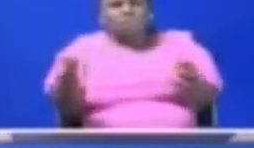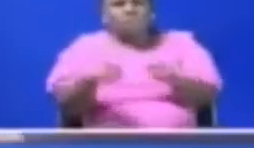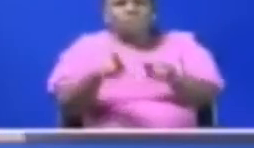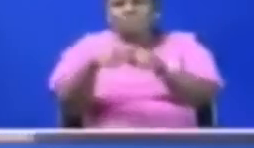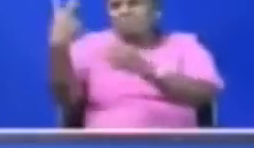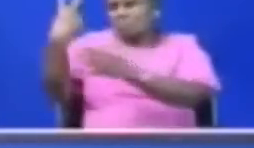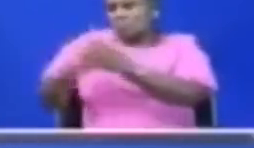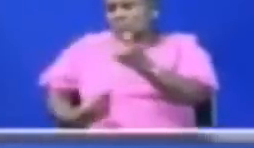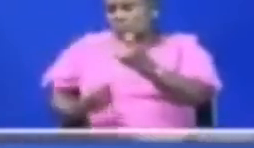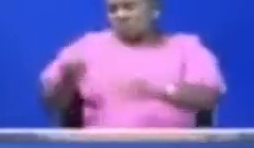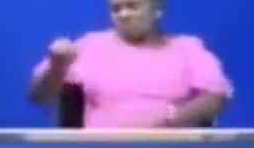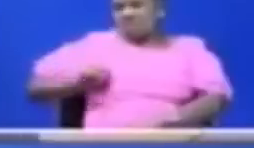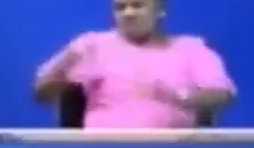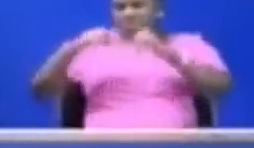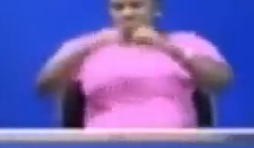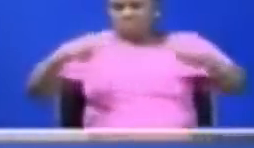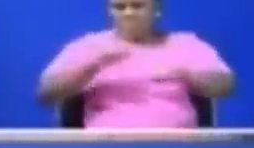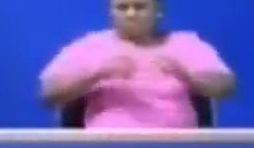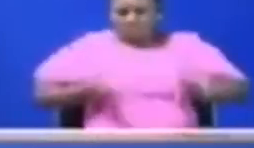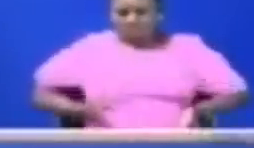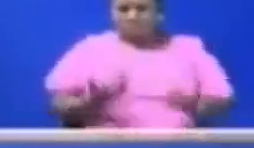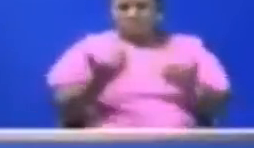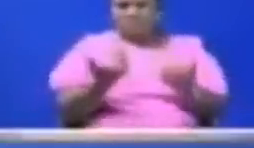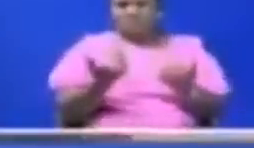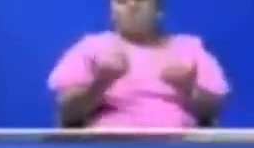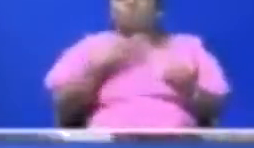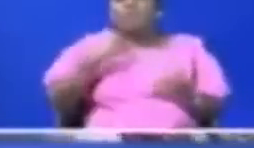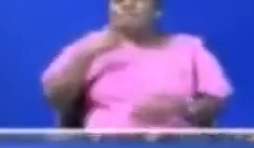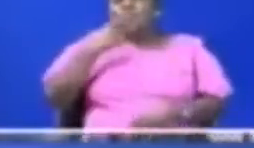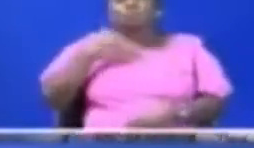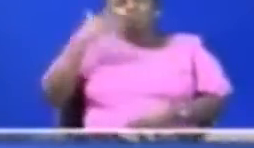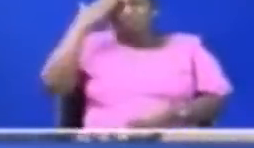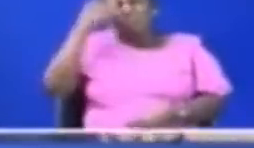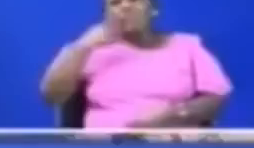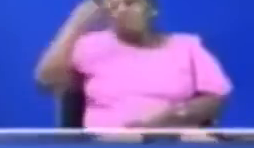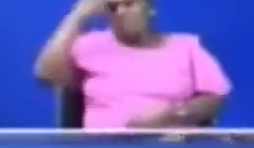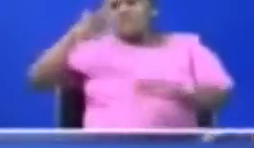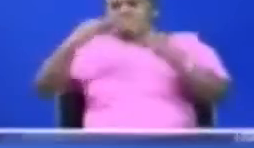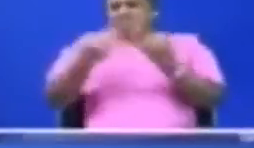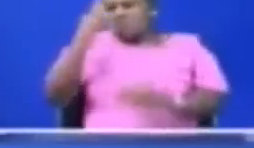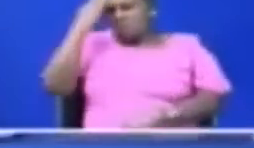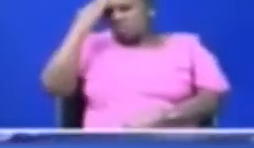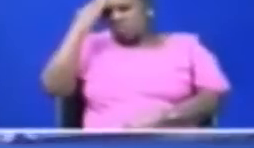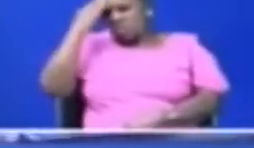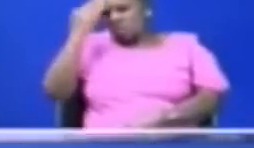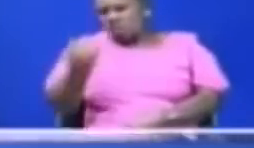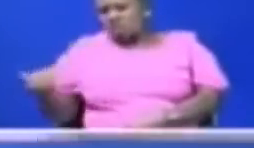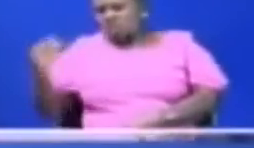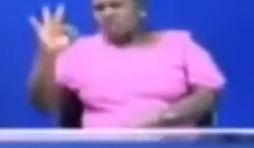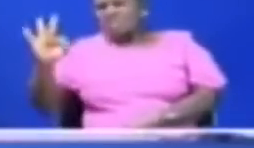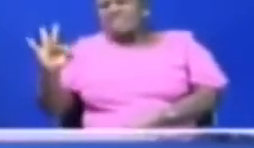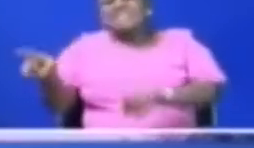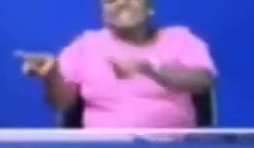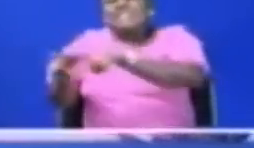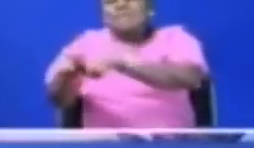Even as the two identical girls separated at birth are now battling to know their parents, the family has established that the three children